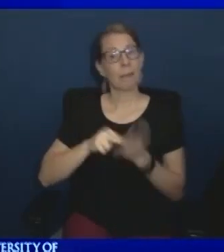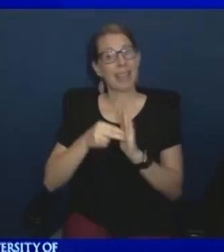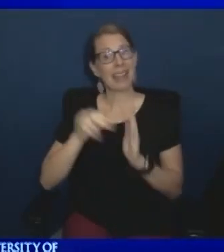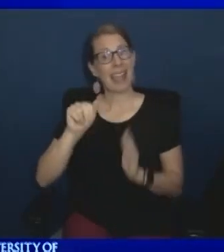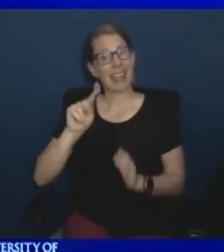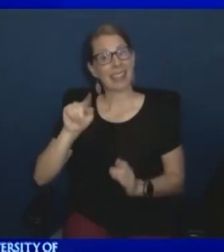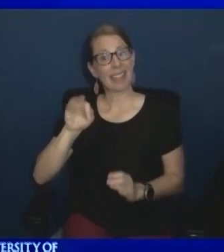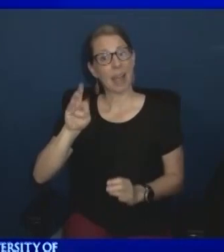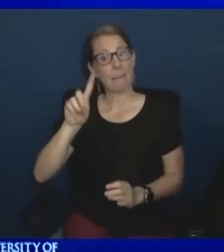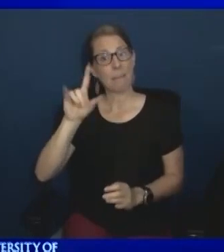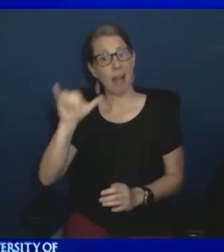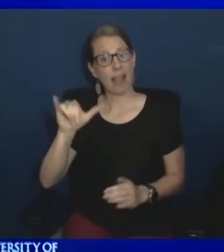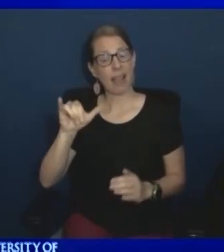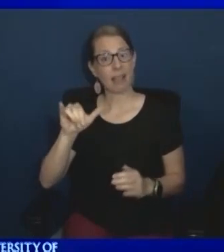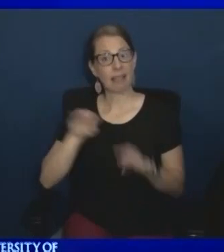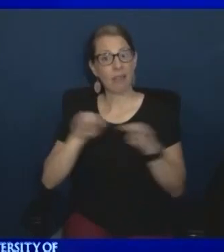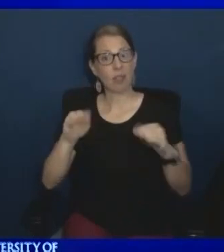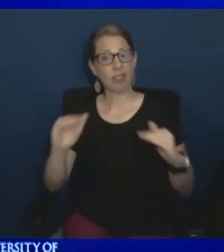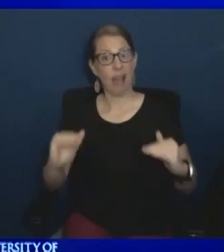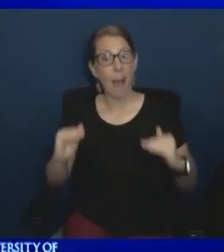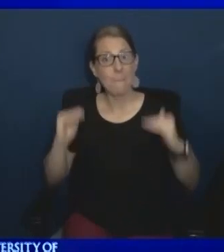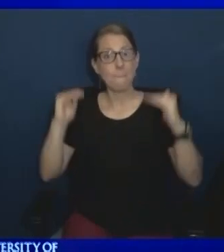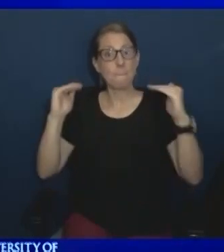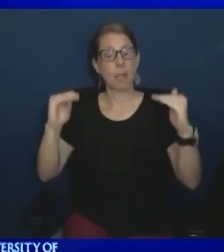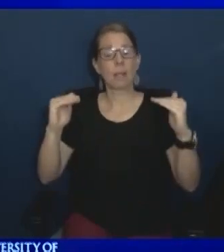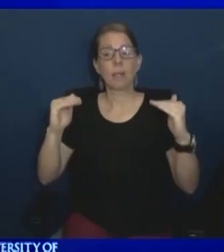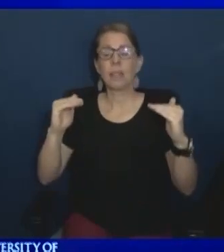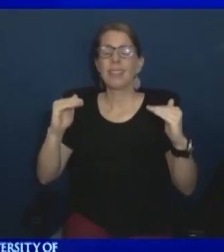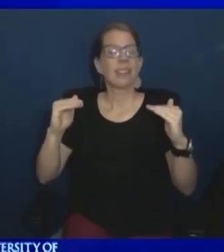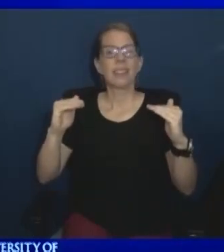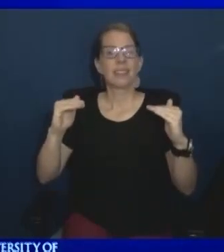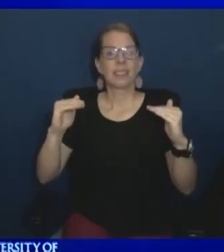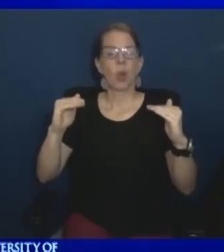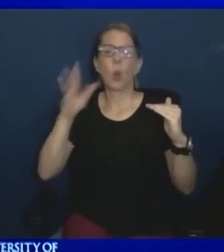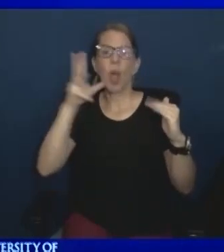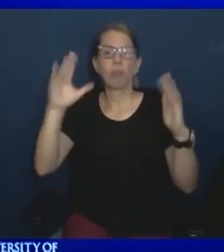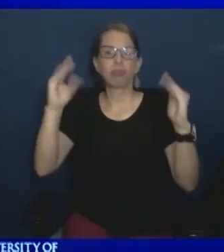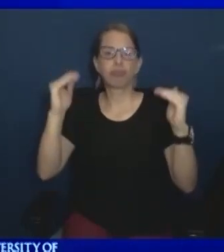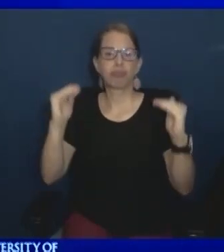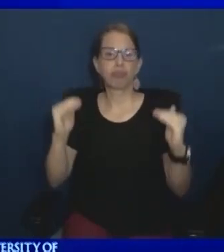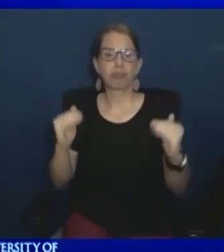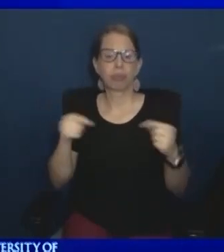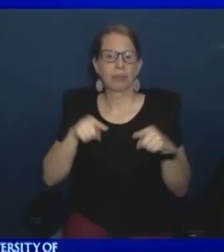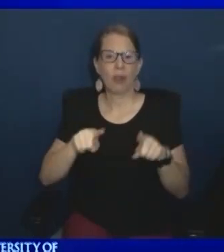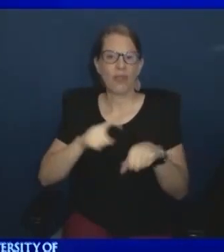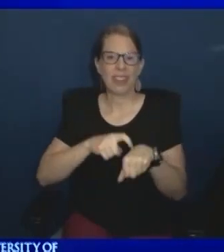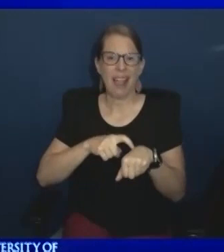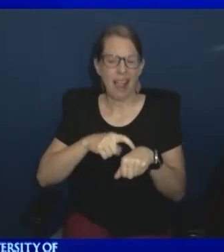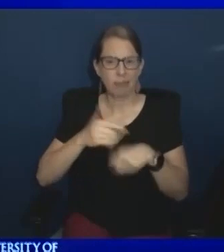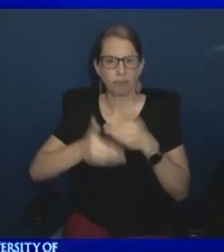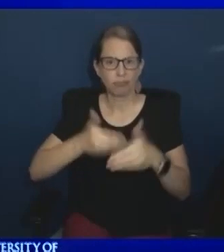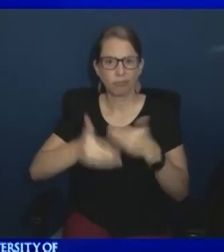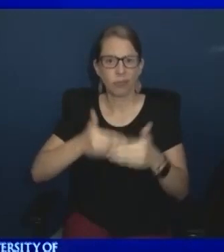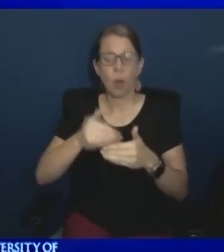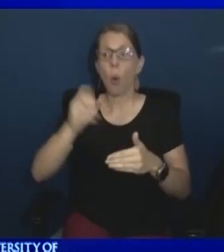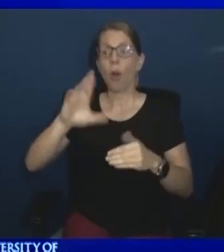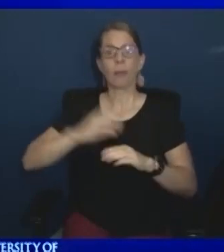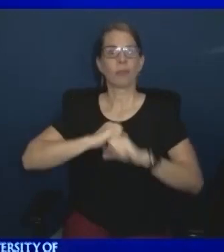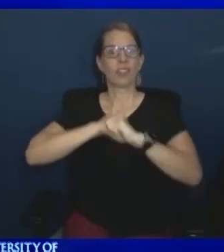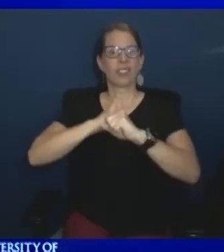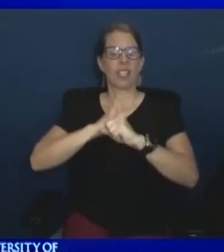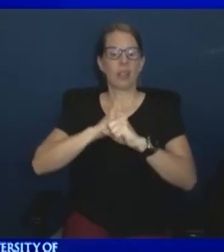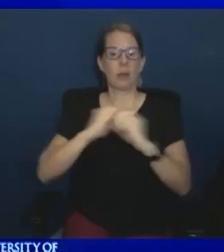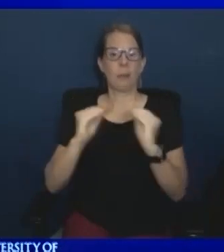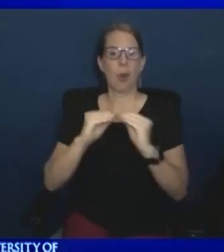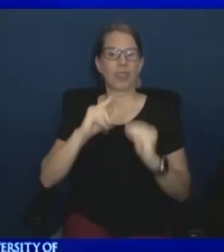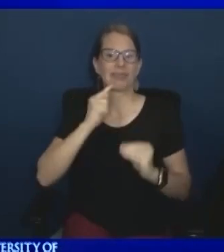which we know all decrease in time? That's just how our natural immune system works. Or is it really to prevent those more severe cases of disease,